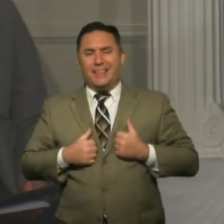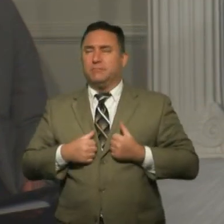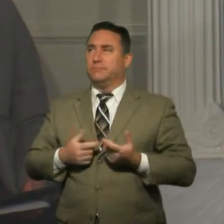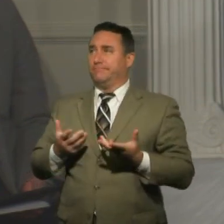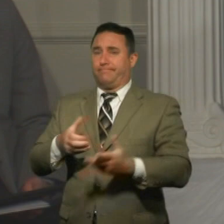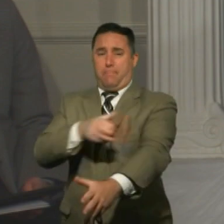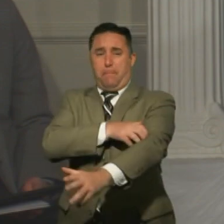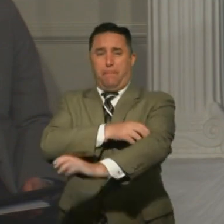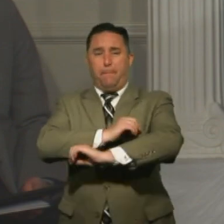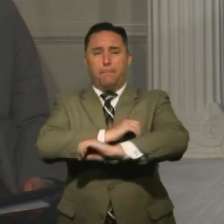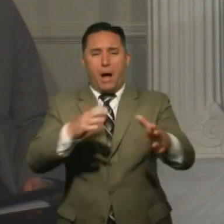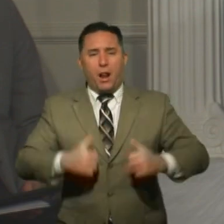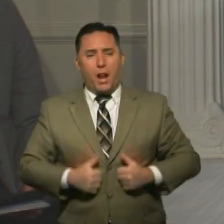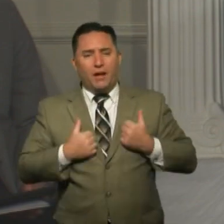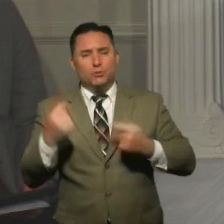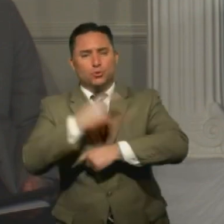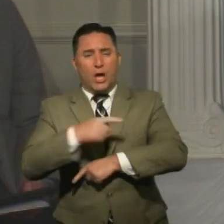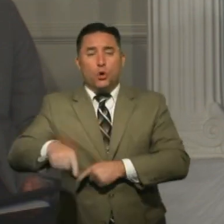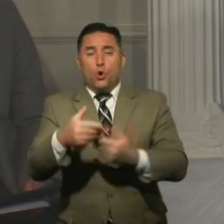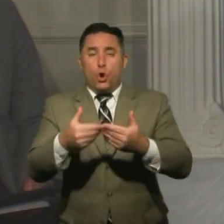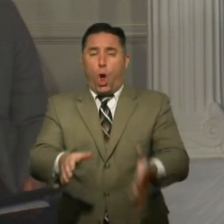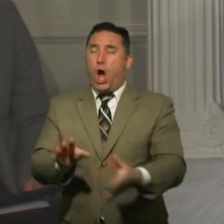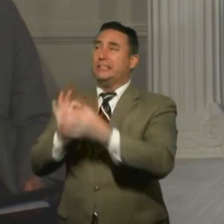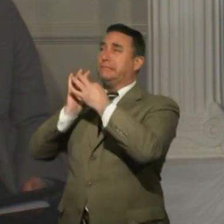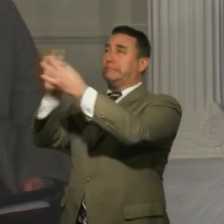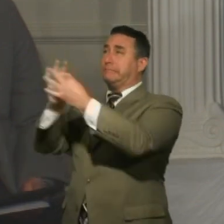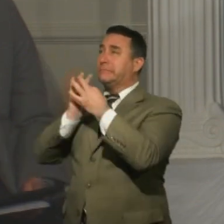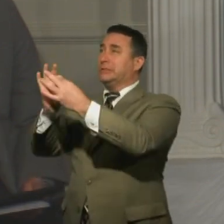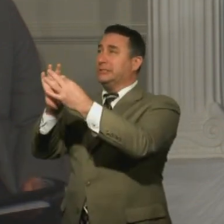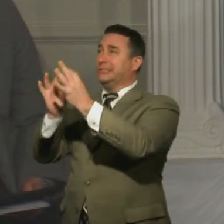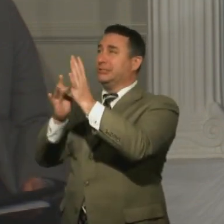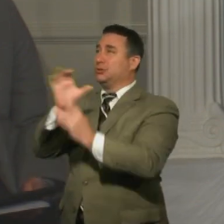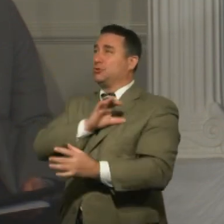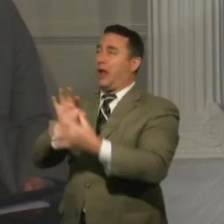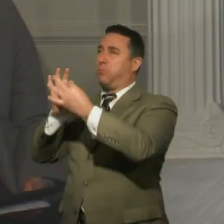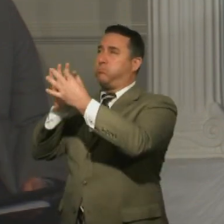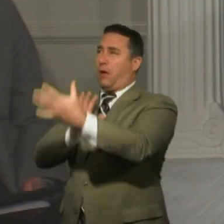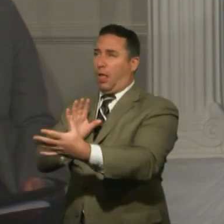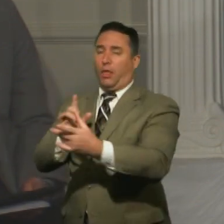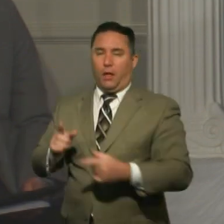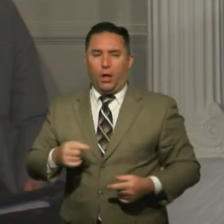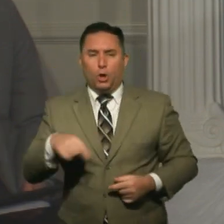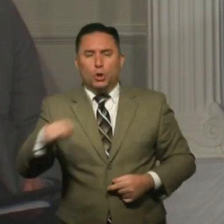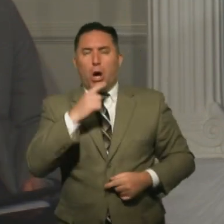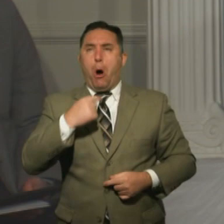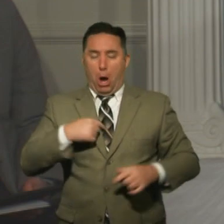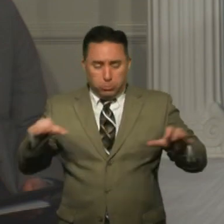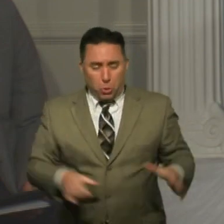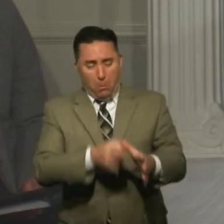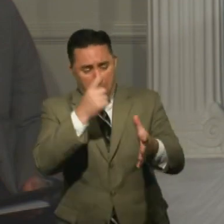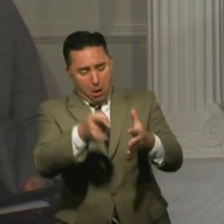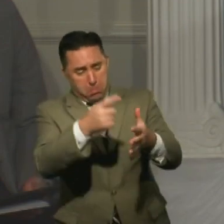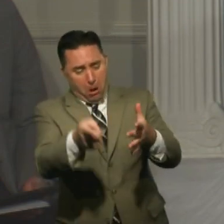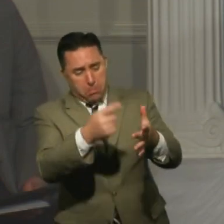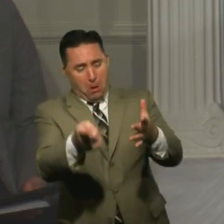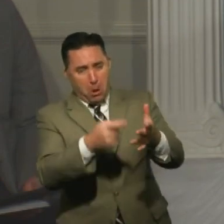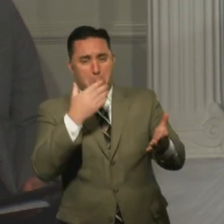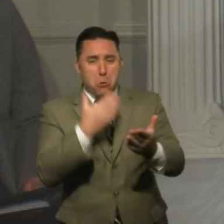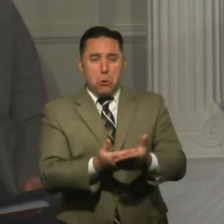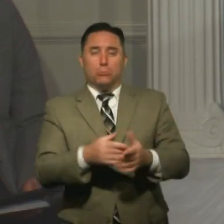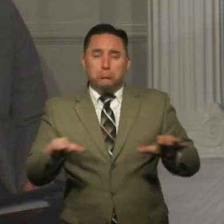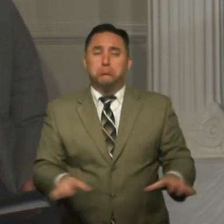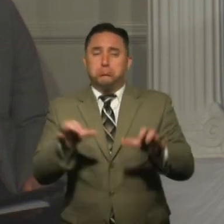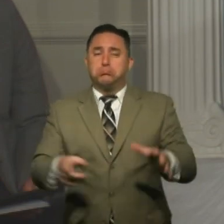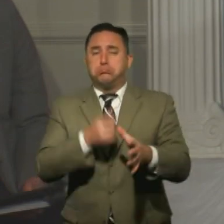life today? Have you lost a personal relationship with Jesus Christ? Have you said, you know what, I'm doing all these good things, and you're kind of going